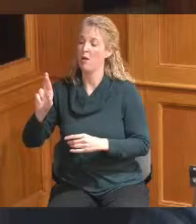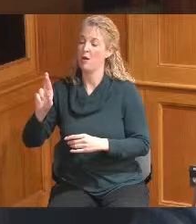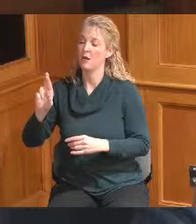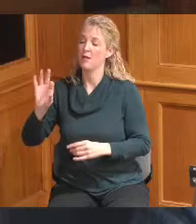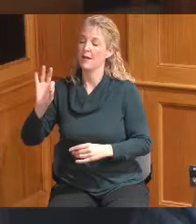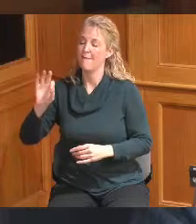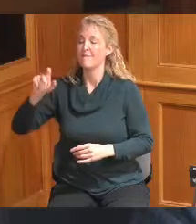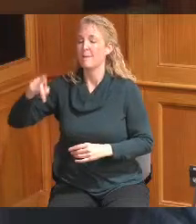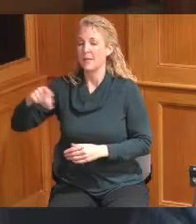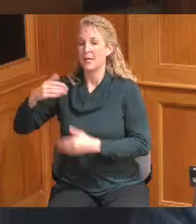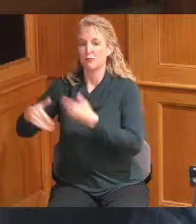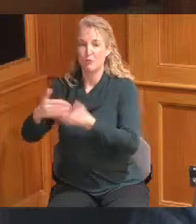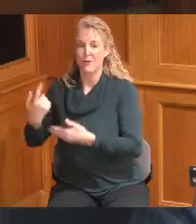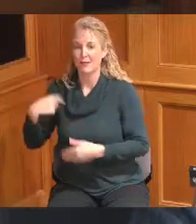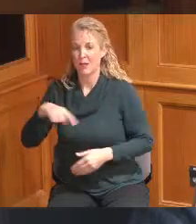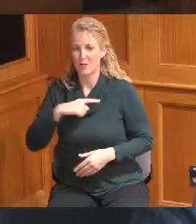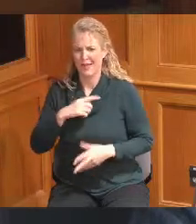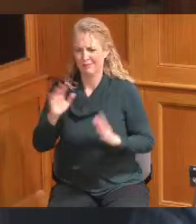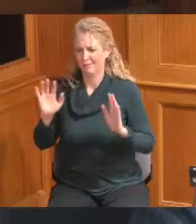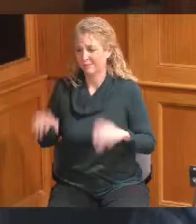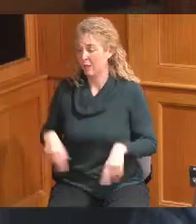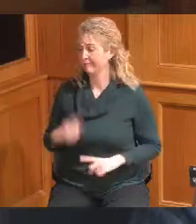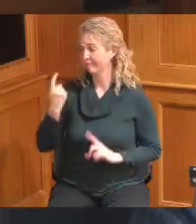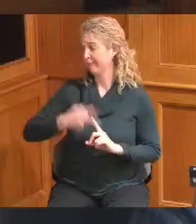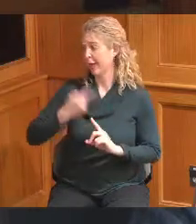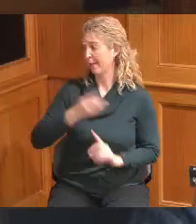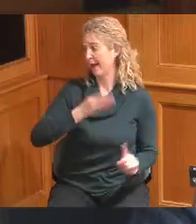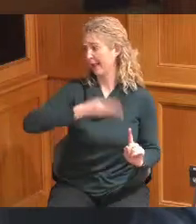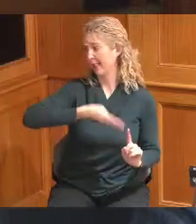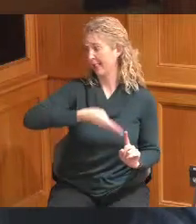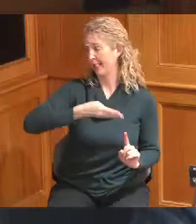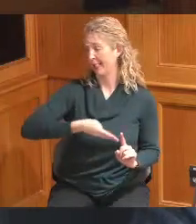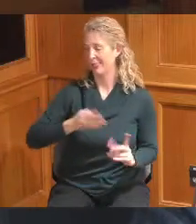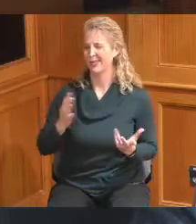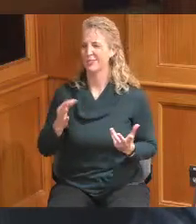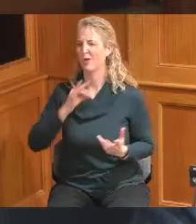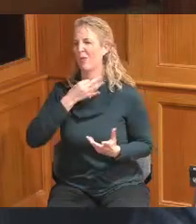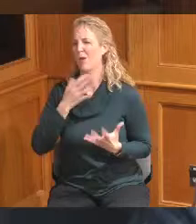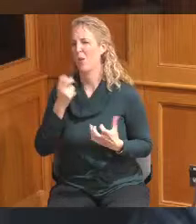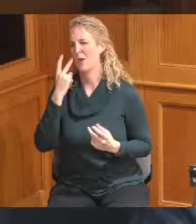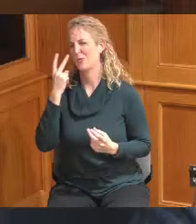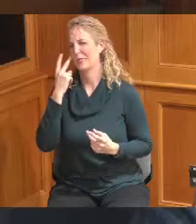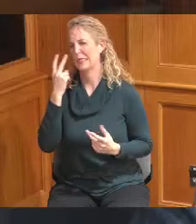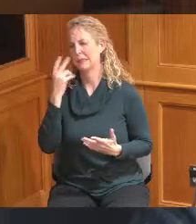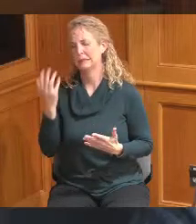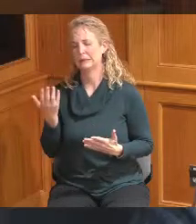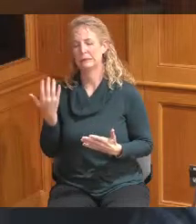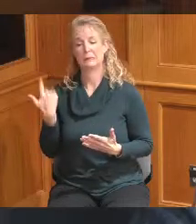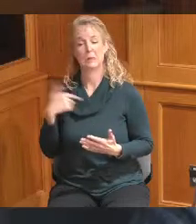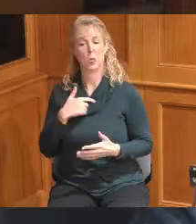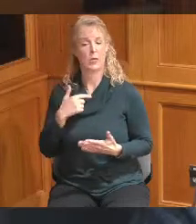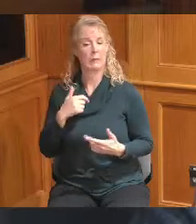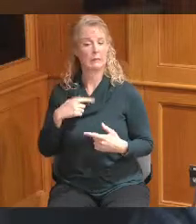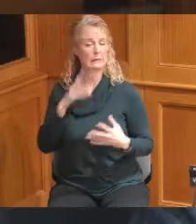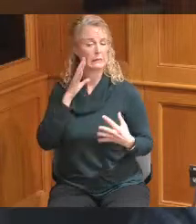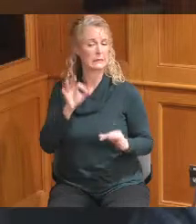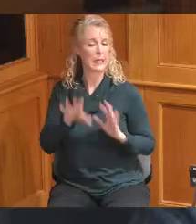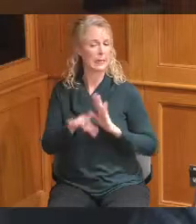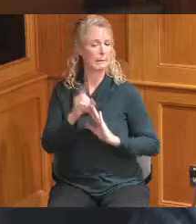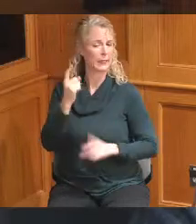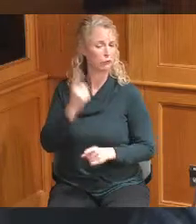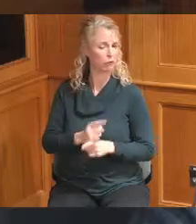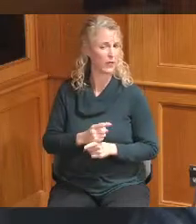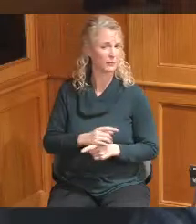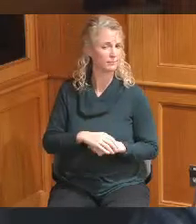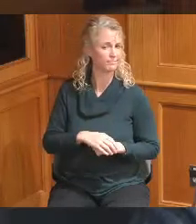other stuff, and we just kind of automatically. So I do want to keep our eye on that as we go into our